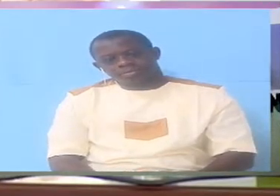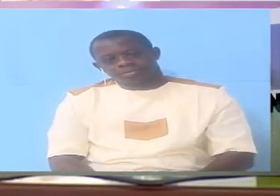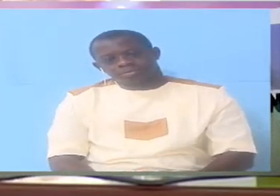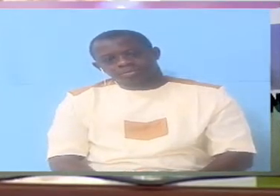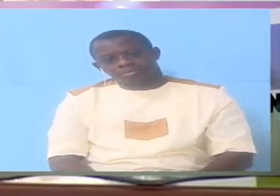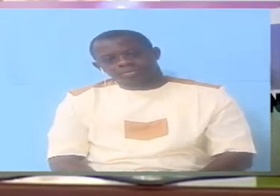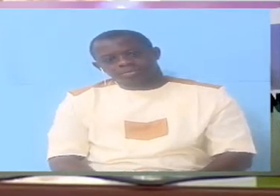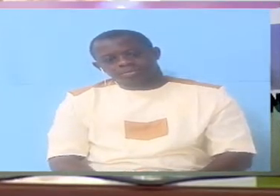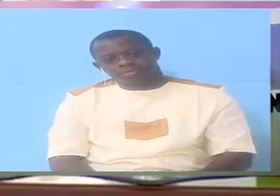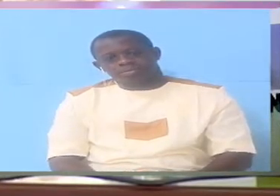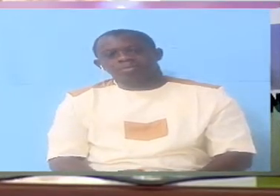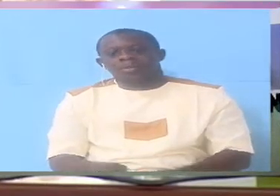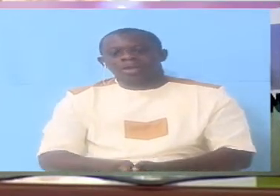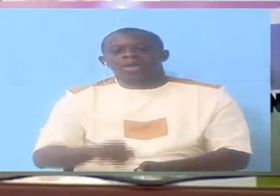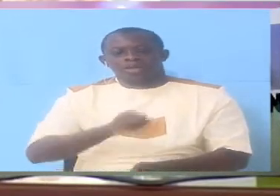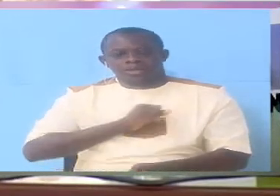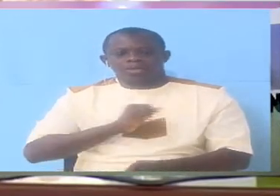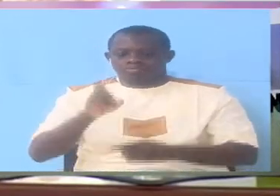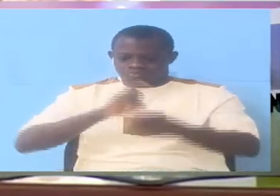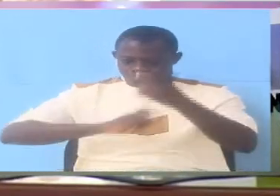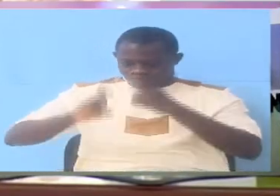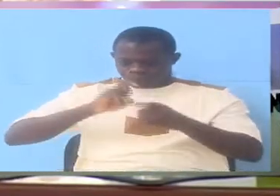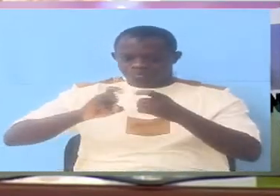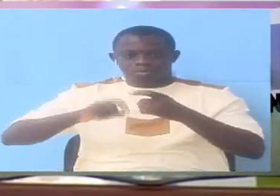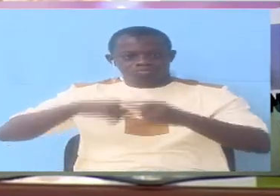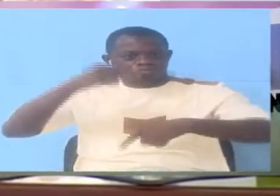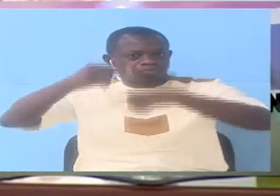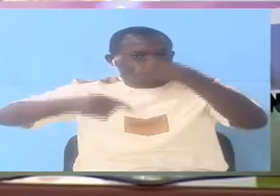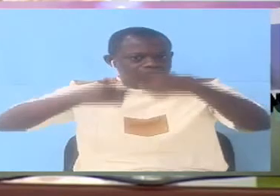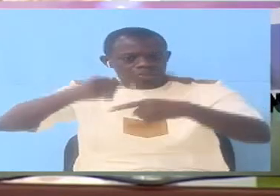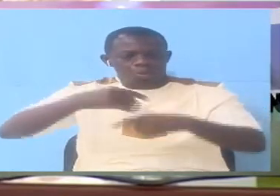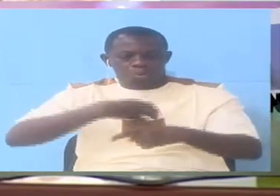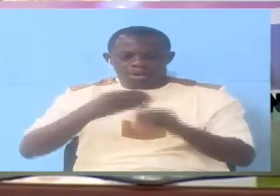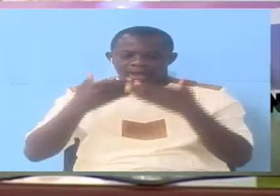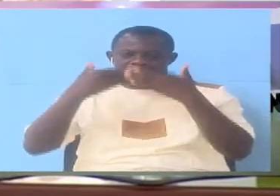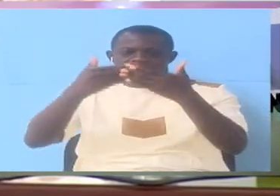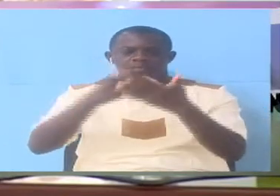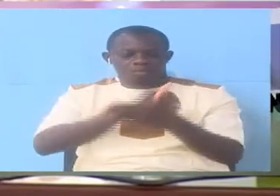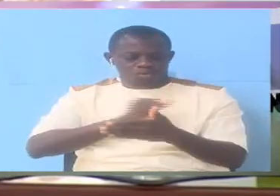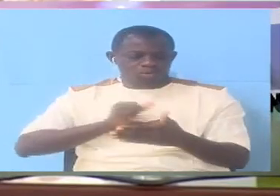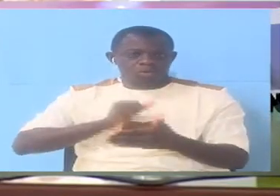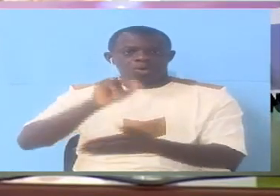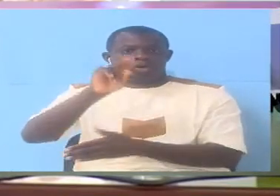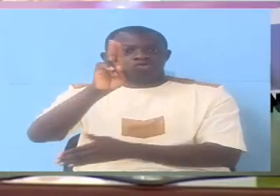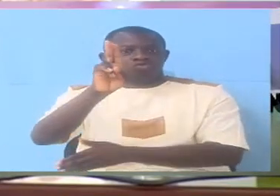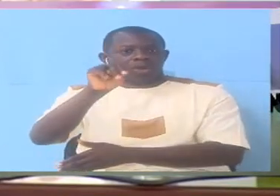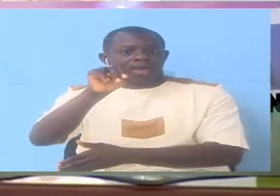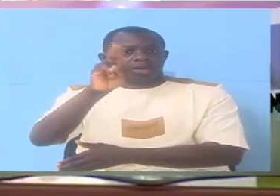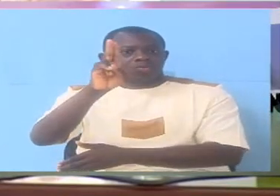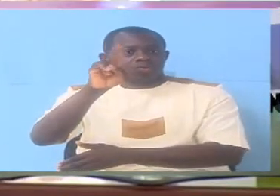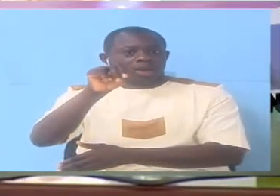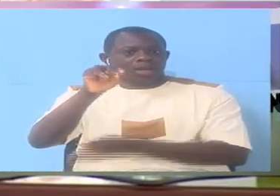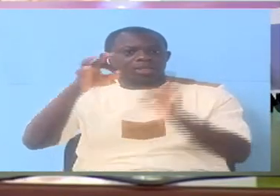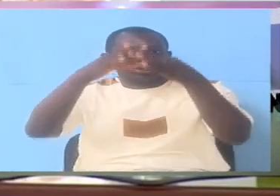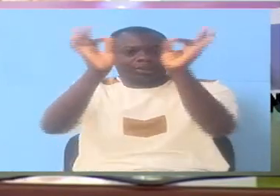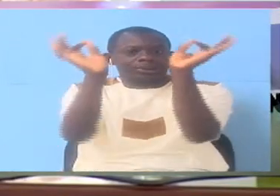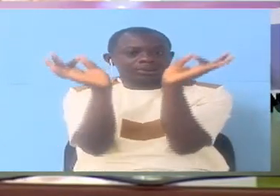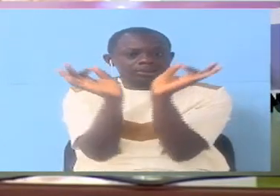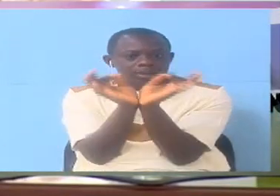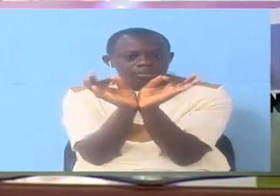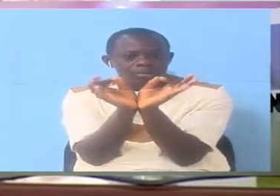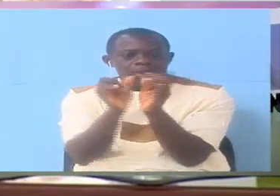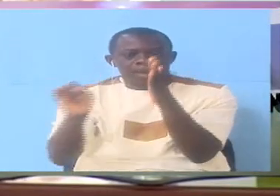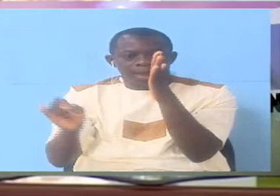laal. He further went on to inform us that a UN team of investigators will be visiting the